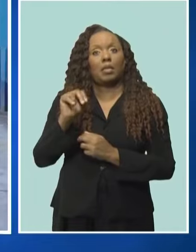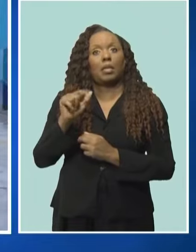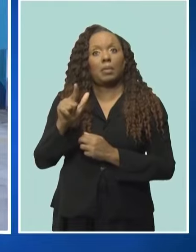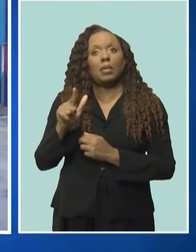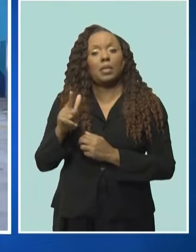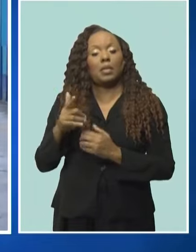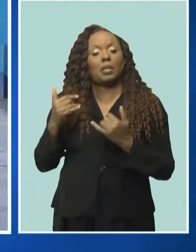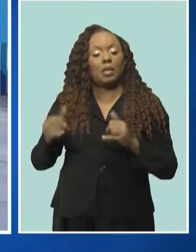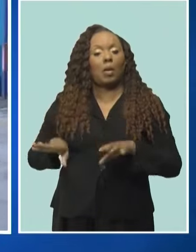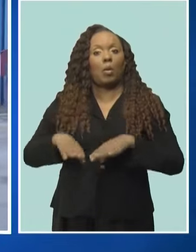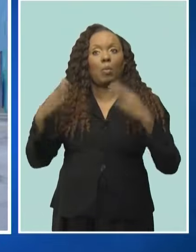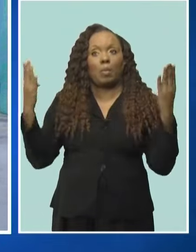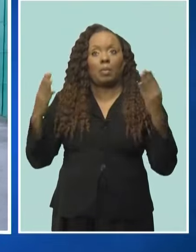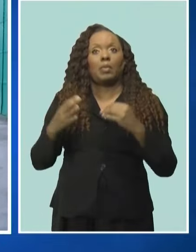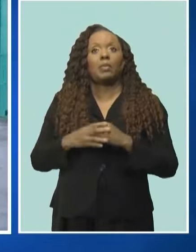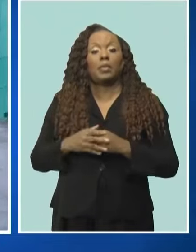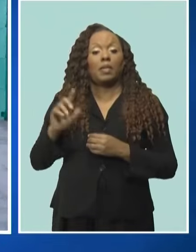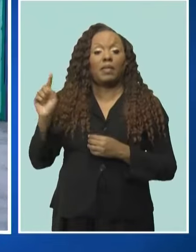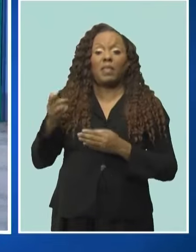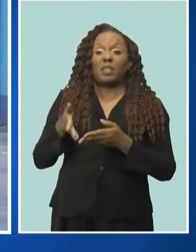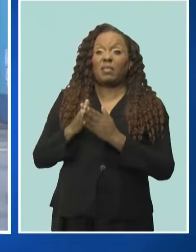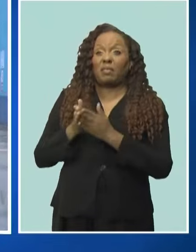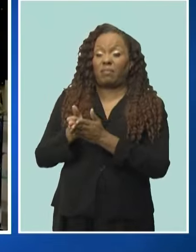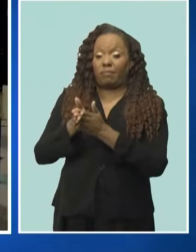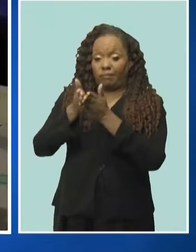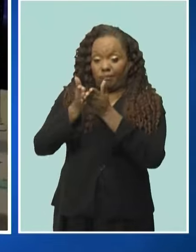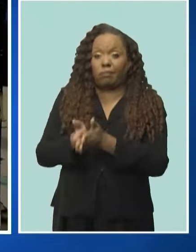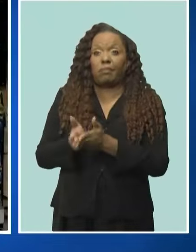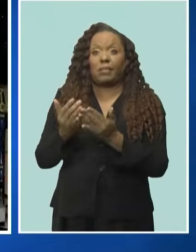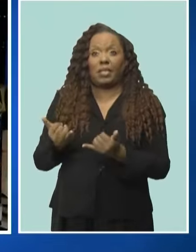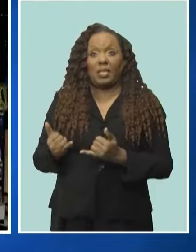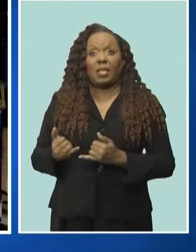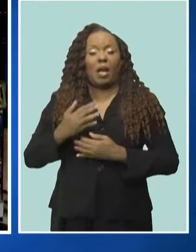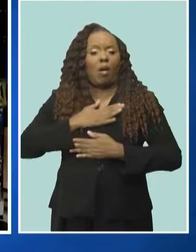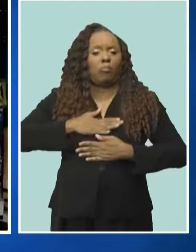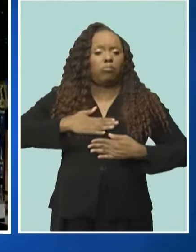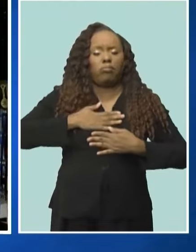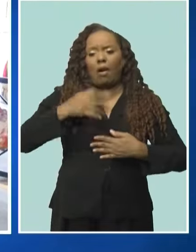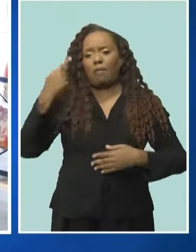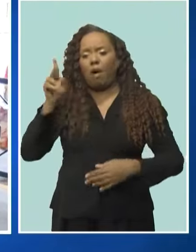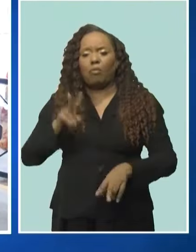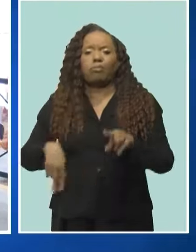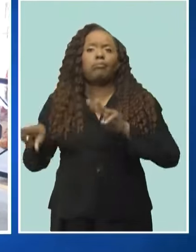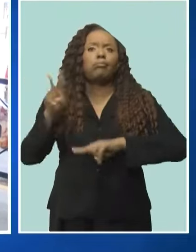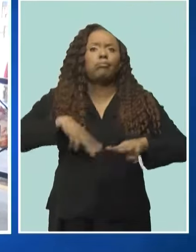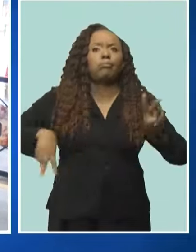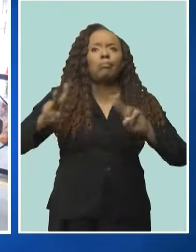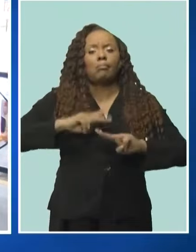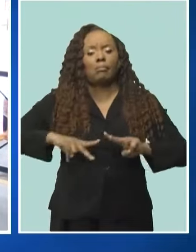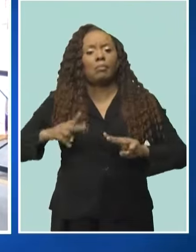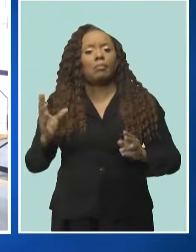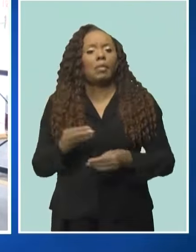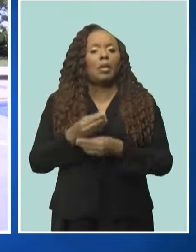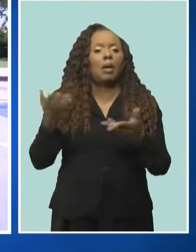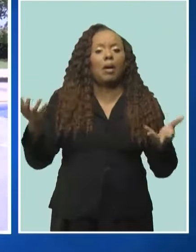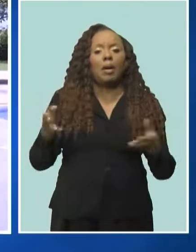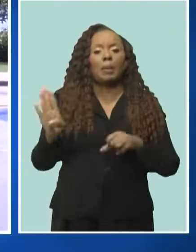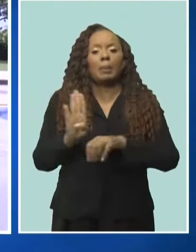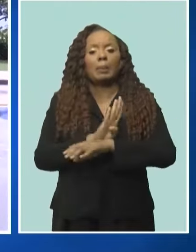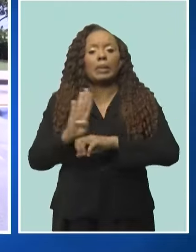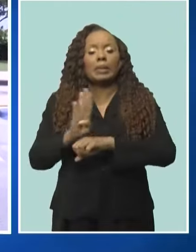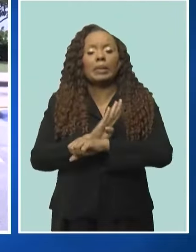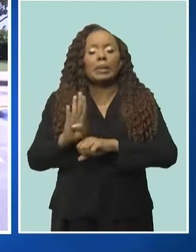passengers who came to enjoy all the island has to offer. They also embarked on leisure tours providing business for coaches and